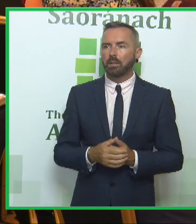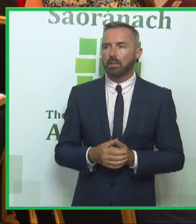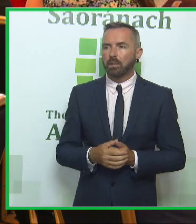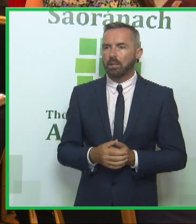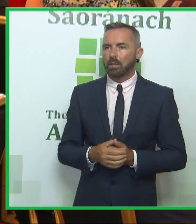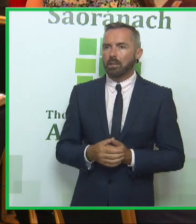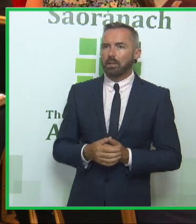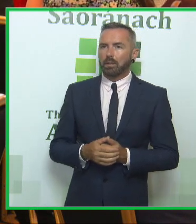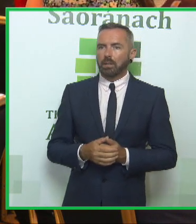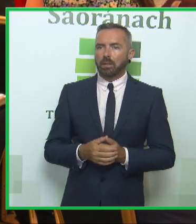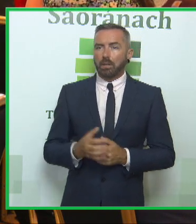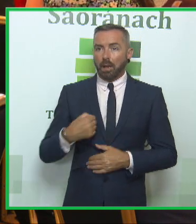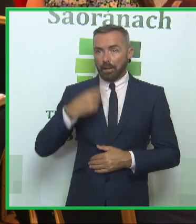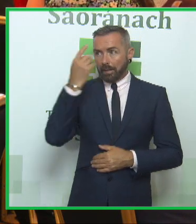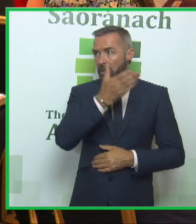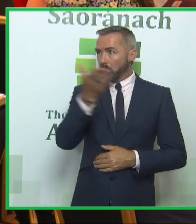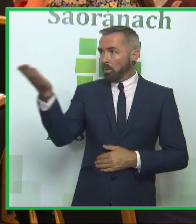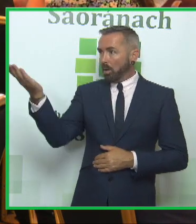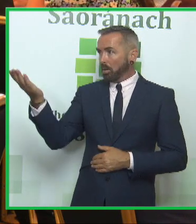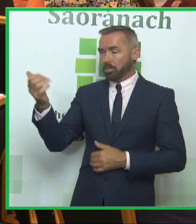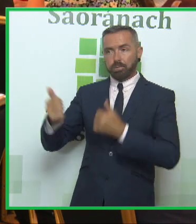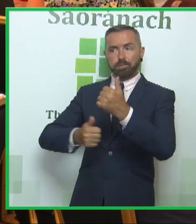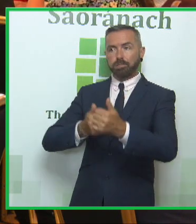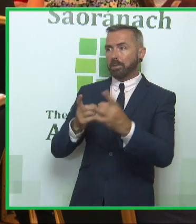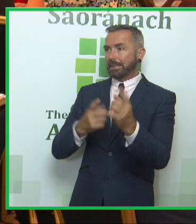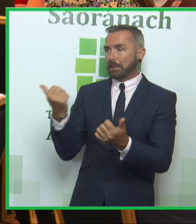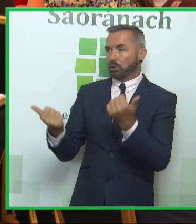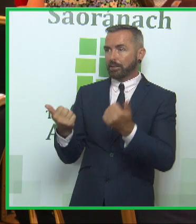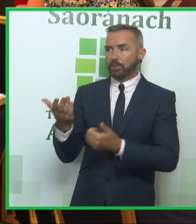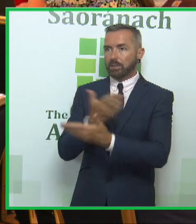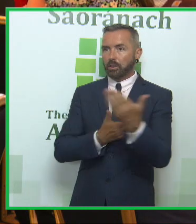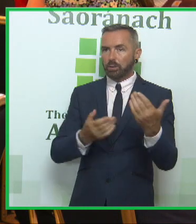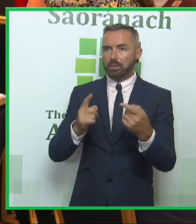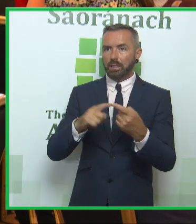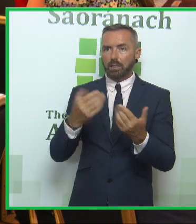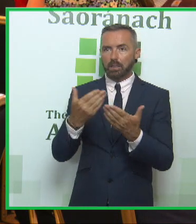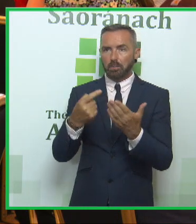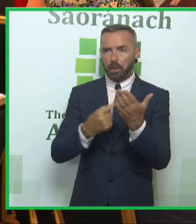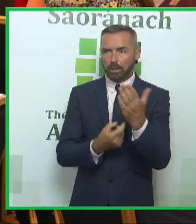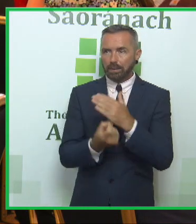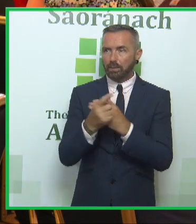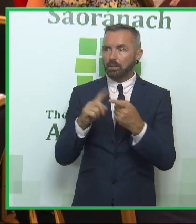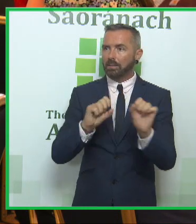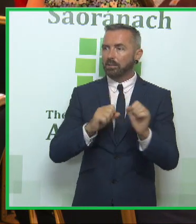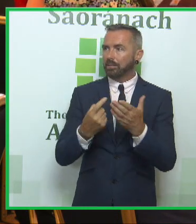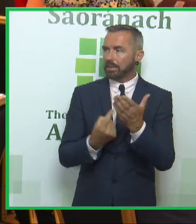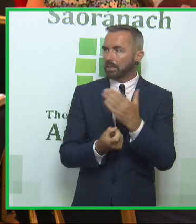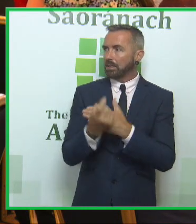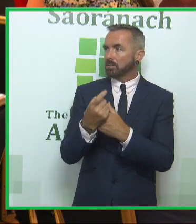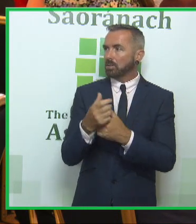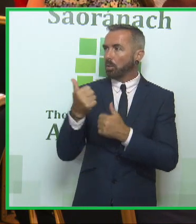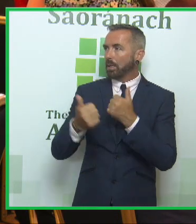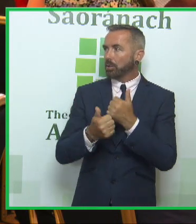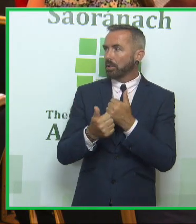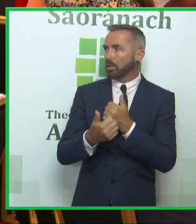we did justice, you did justice to discussions and the deliberation on the policy issues and the service issues, so well done on that. If you